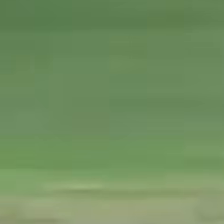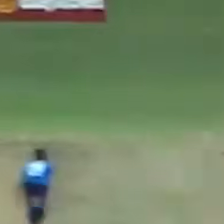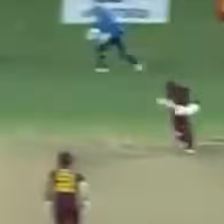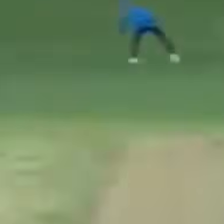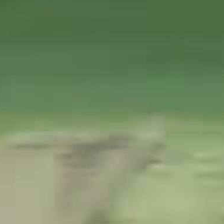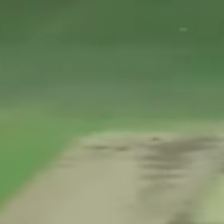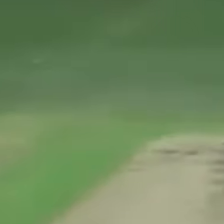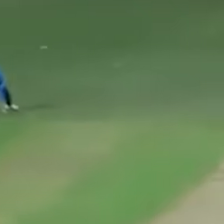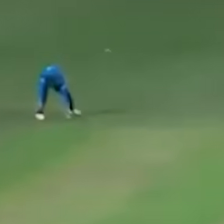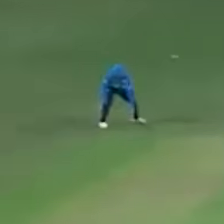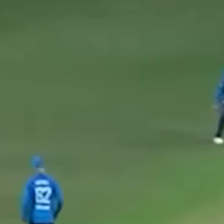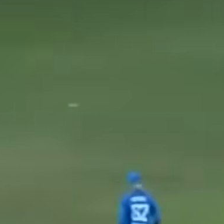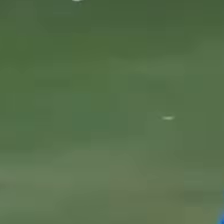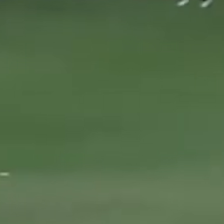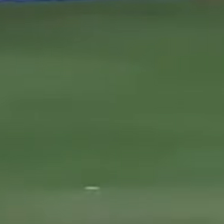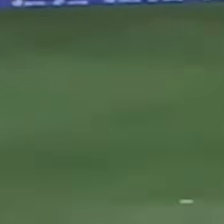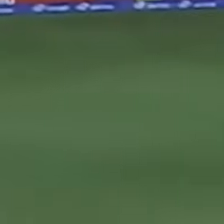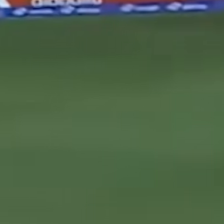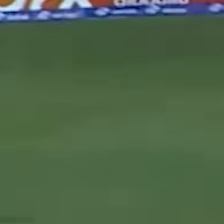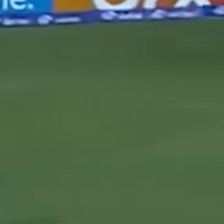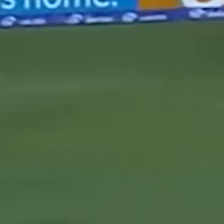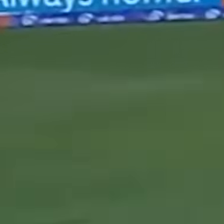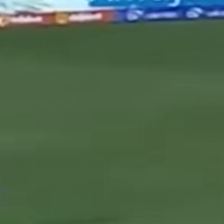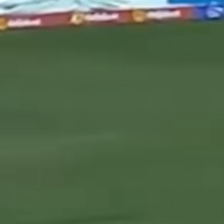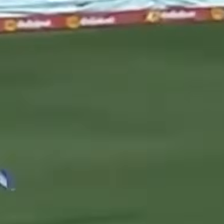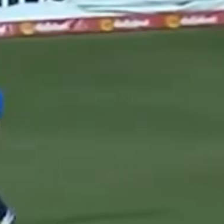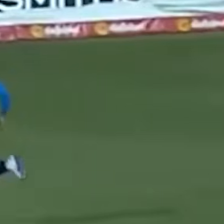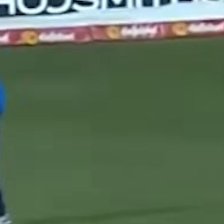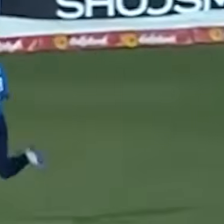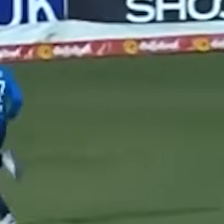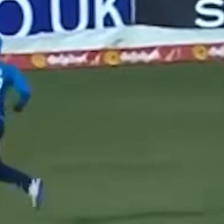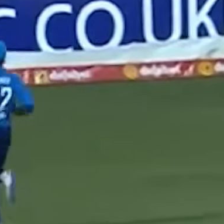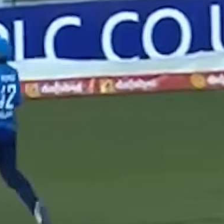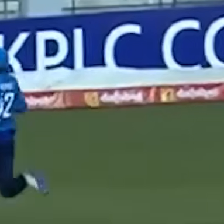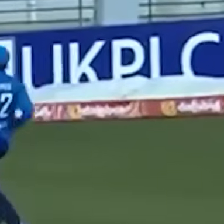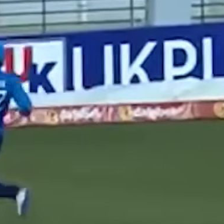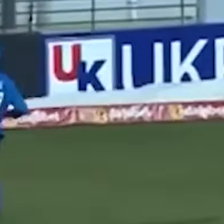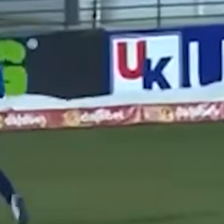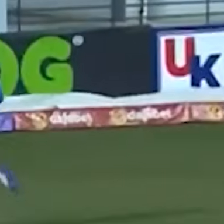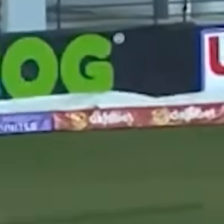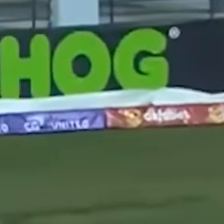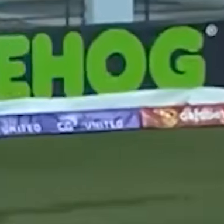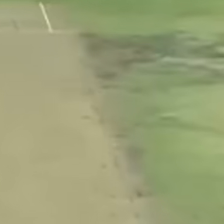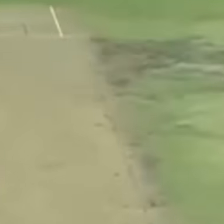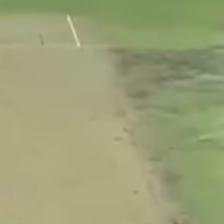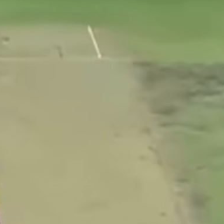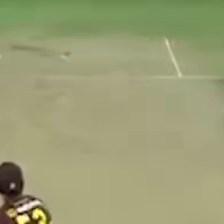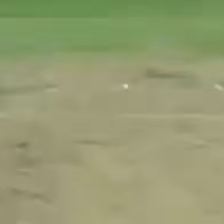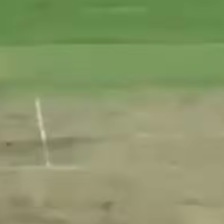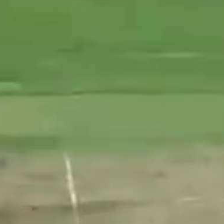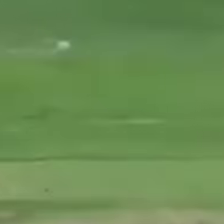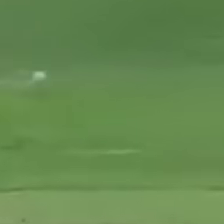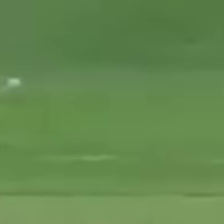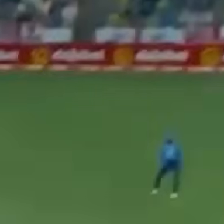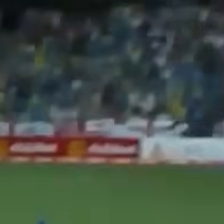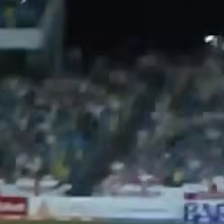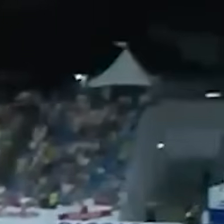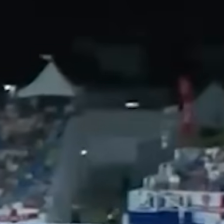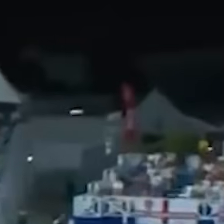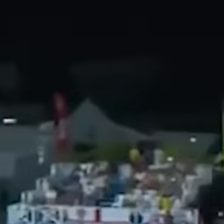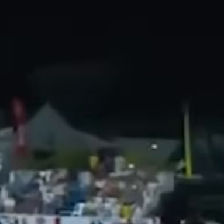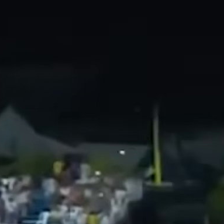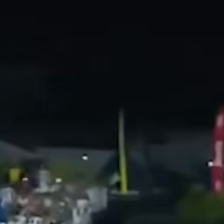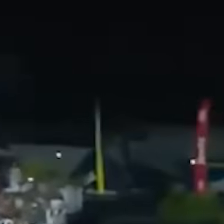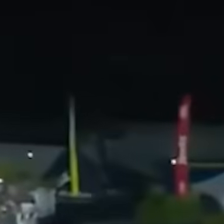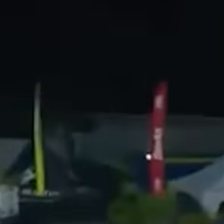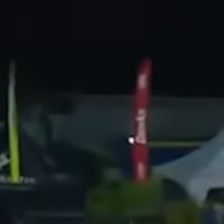his prowess in 2024 by leading the West Indies in scoring with 560 runs at a staggering average of